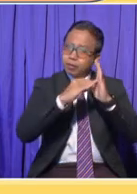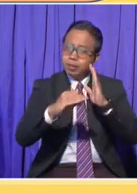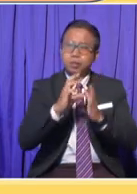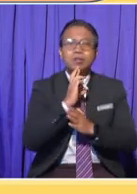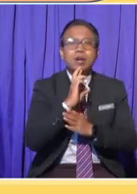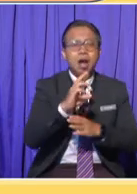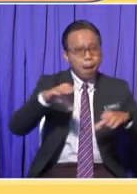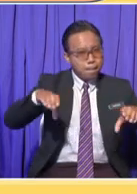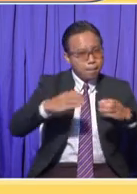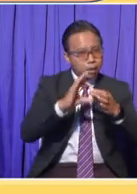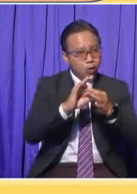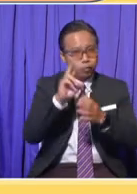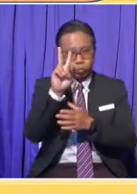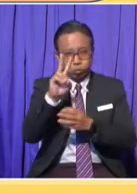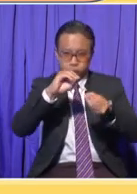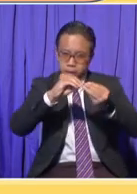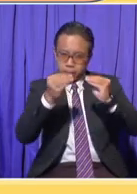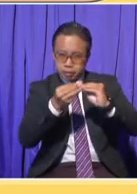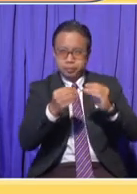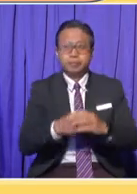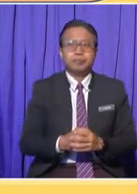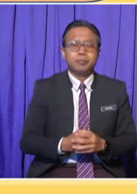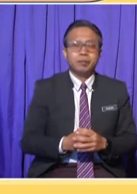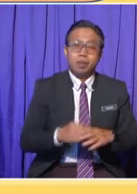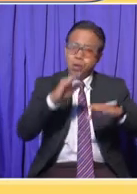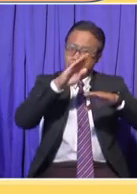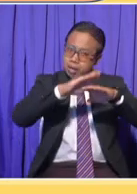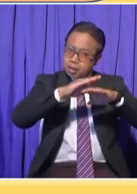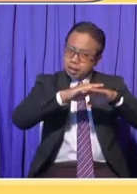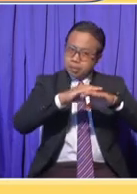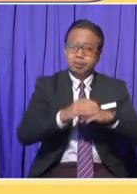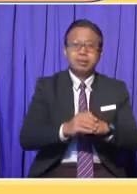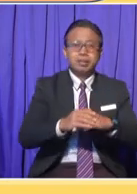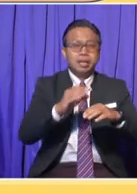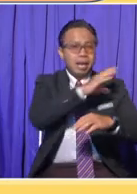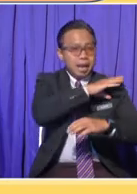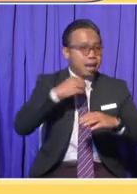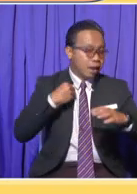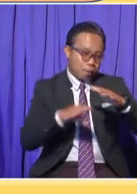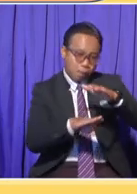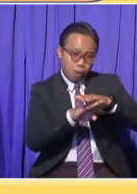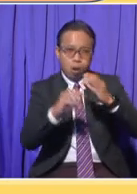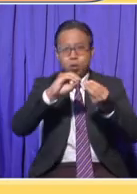Fractions are made of two numbers, a top number and a bottom number.